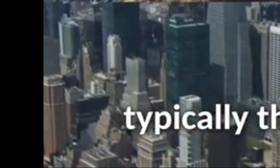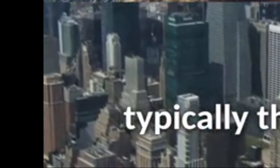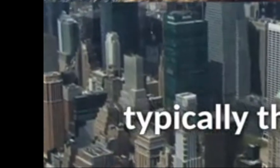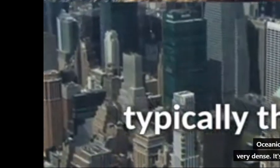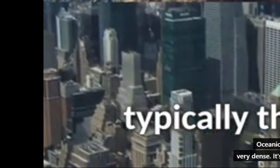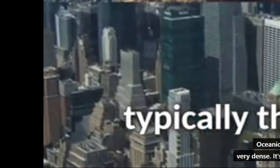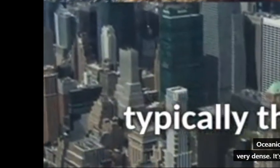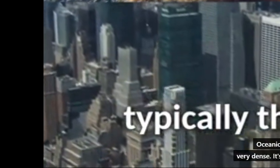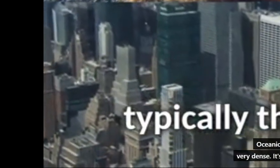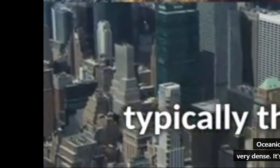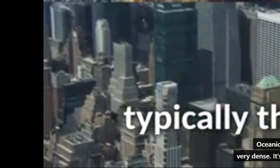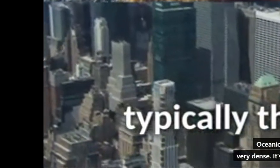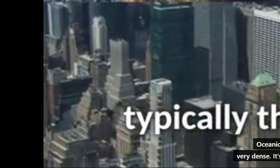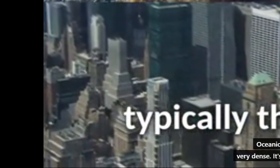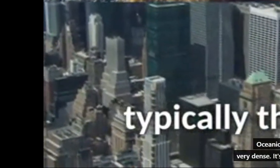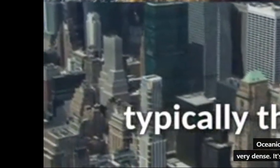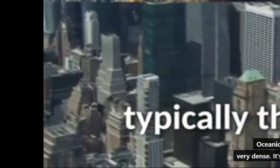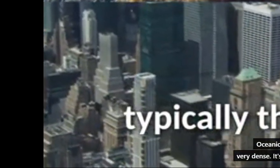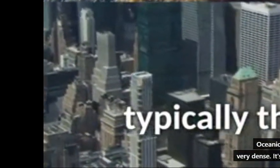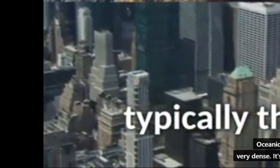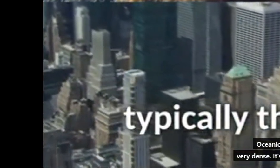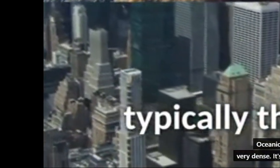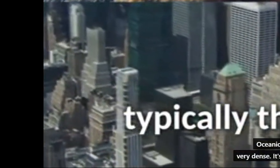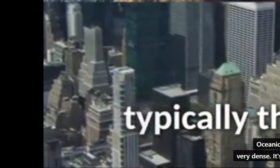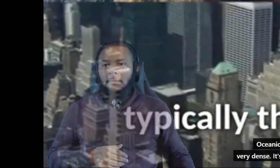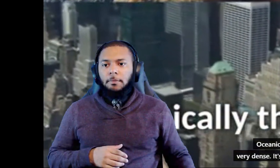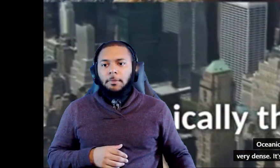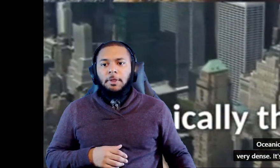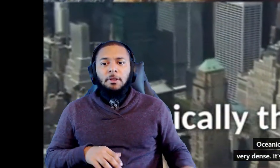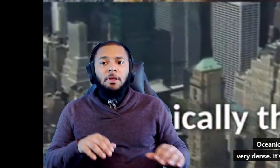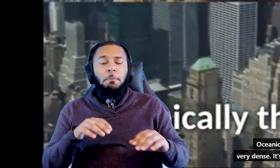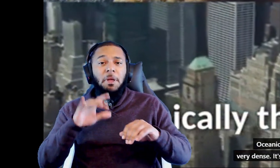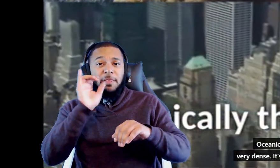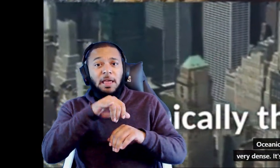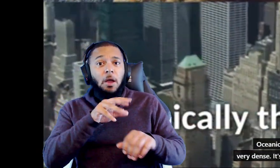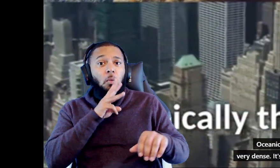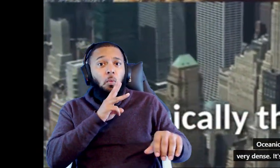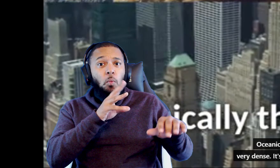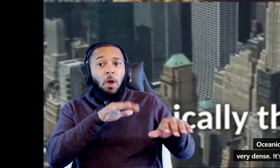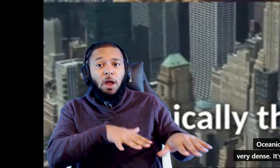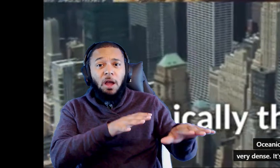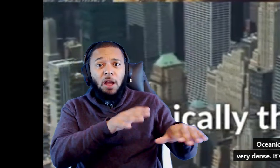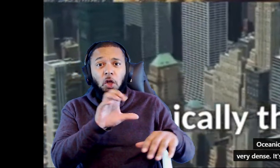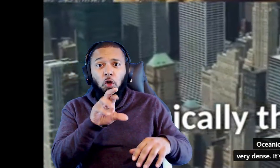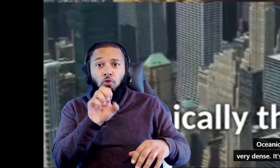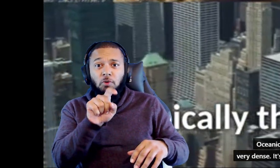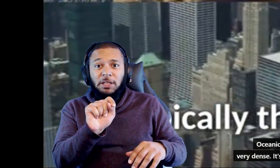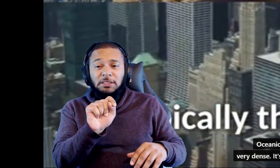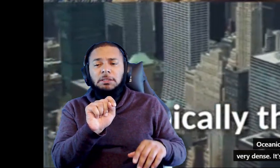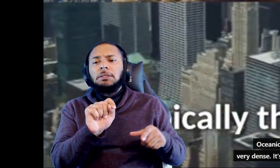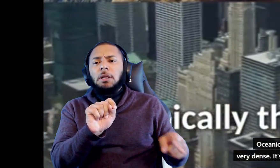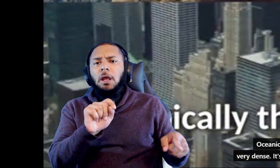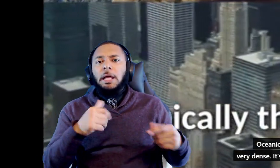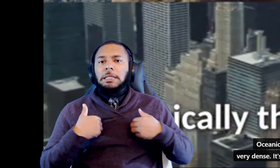crust. Oceanic crust is very thin. It's very dense, and it's more younger